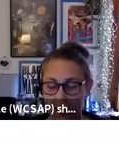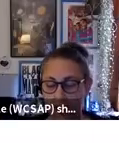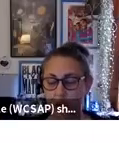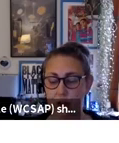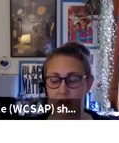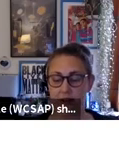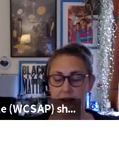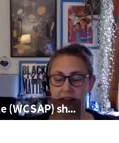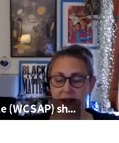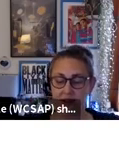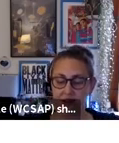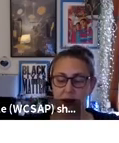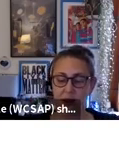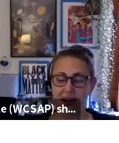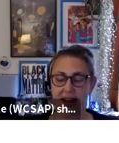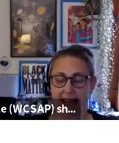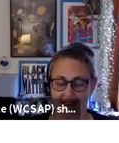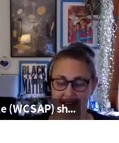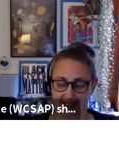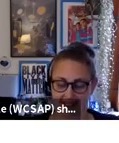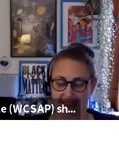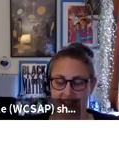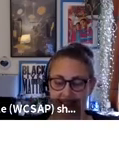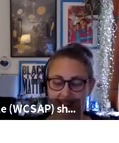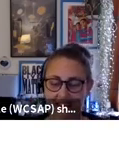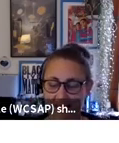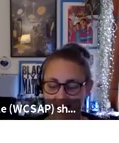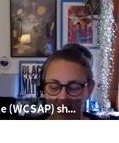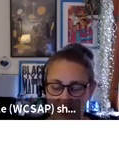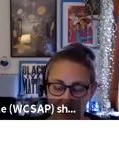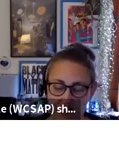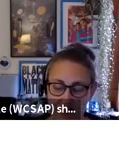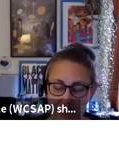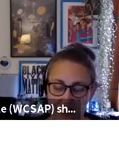Billy Frank Jr. Tell Your Story Act.